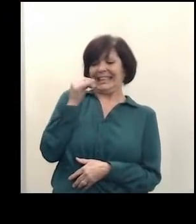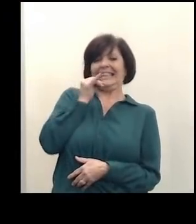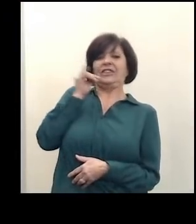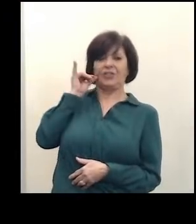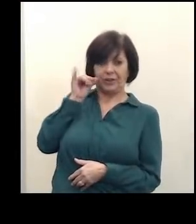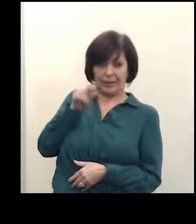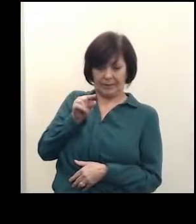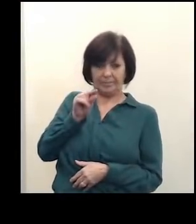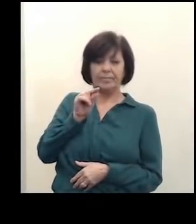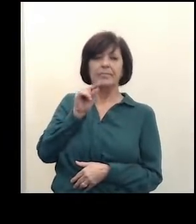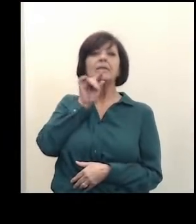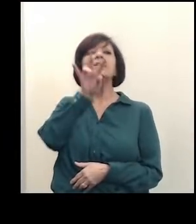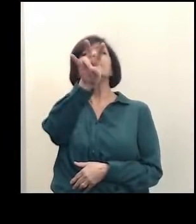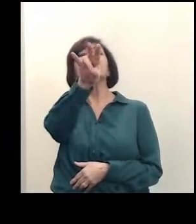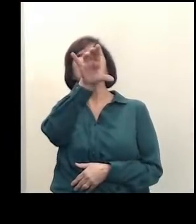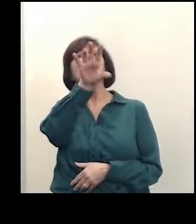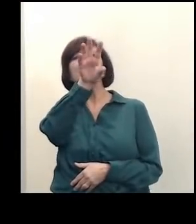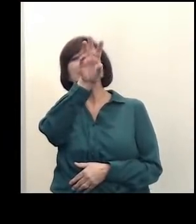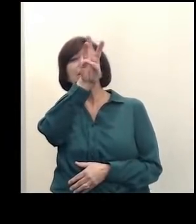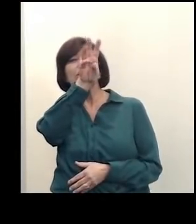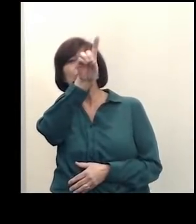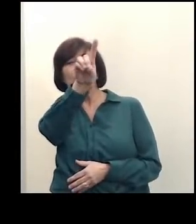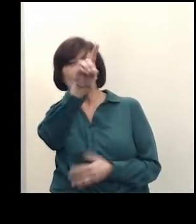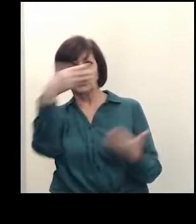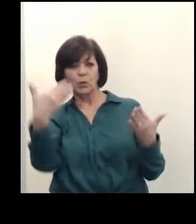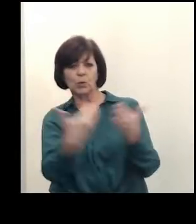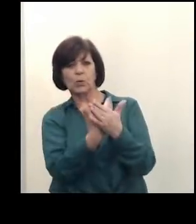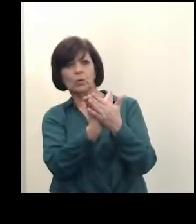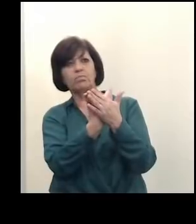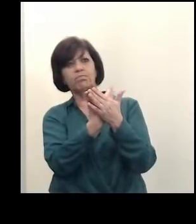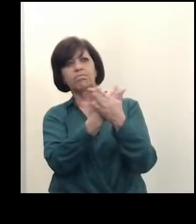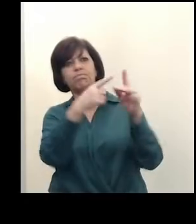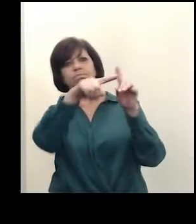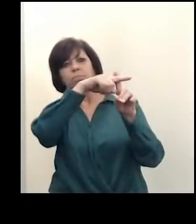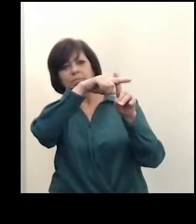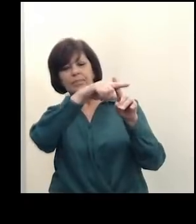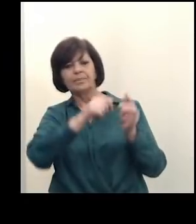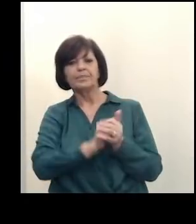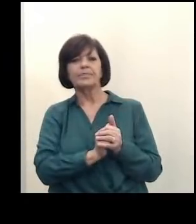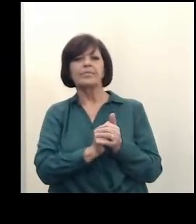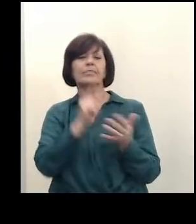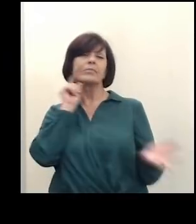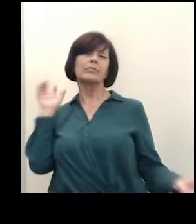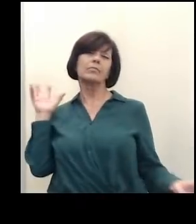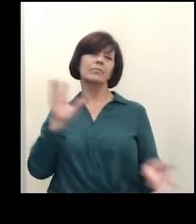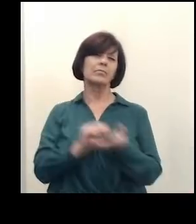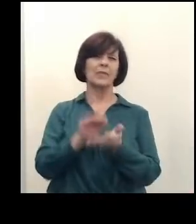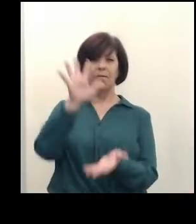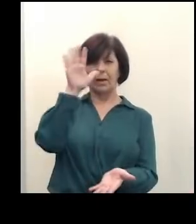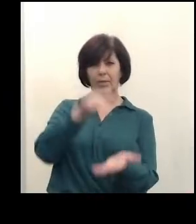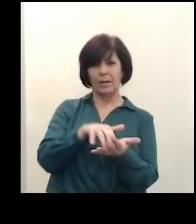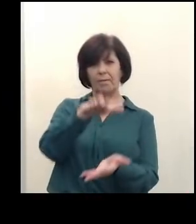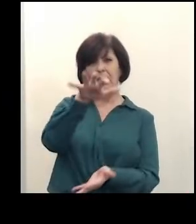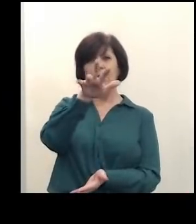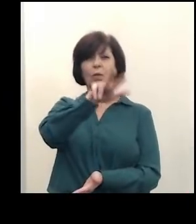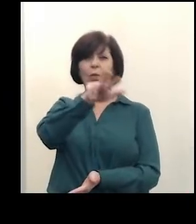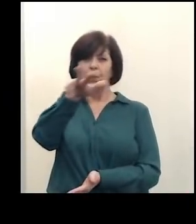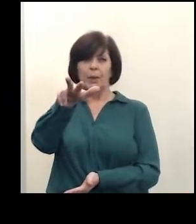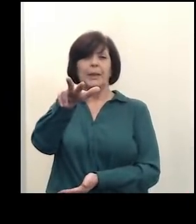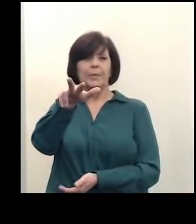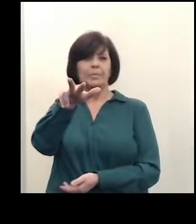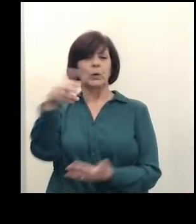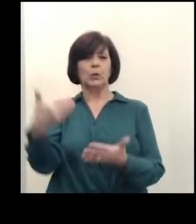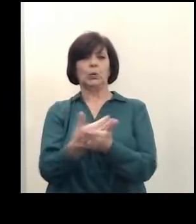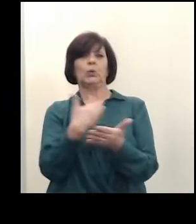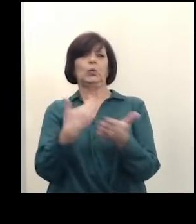there were 761 new cases for a total of 5,533 new cases